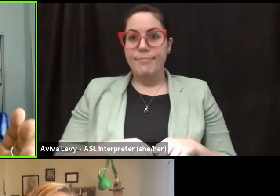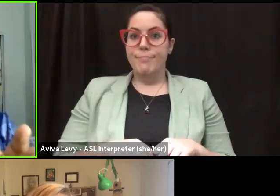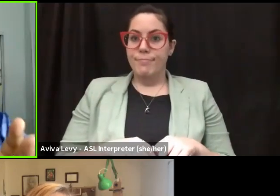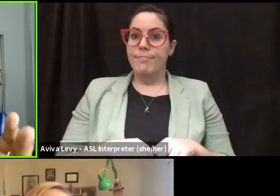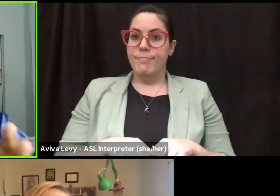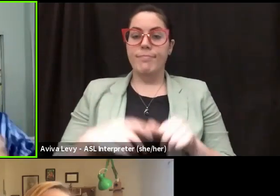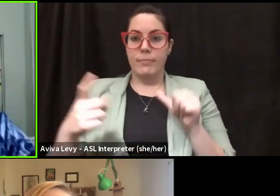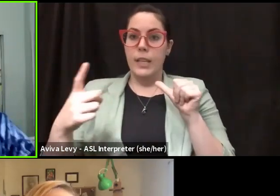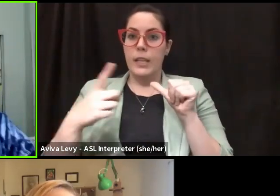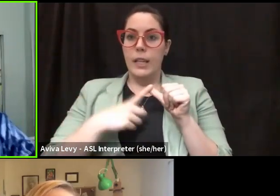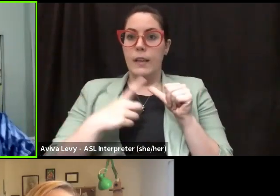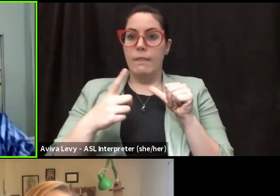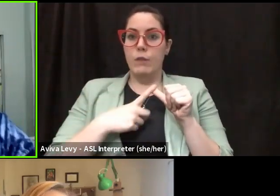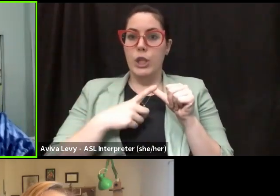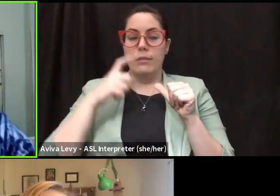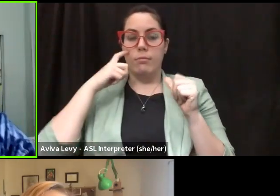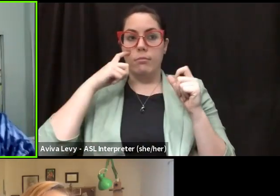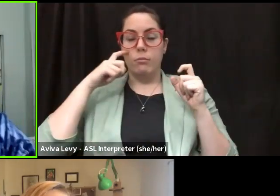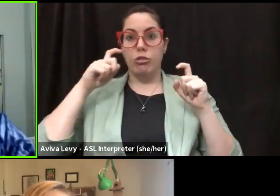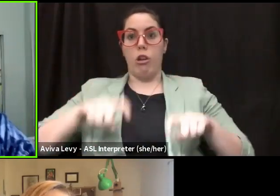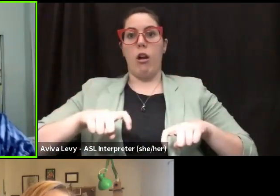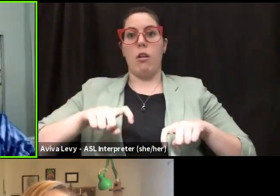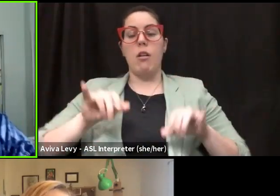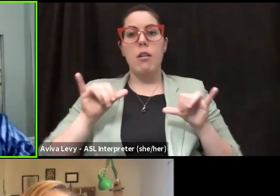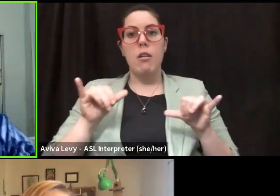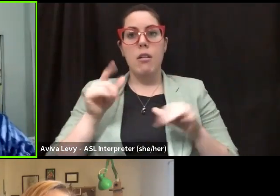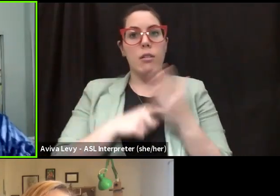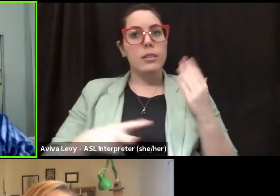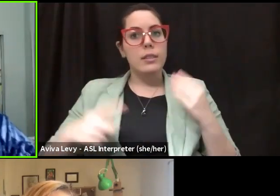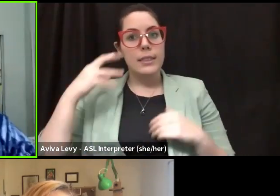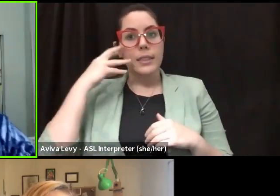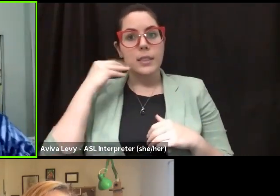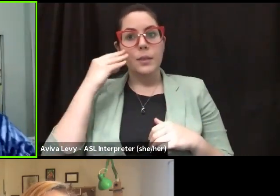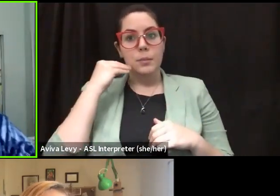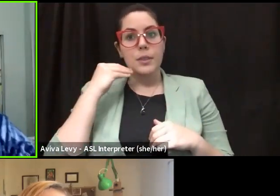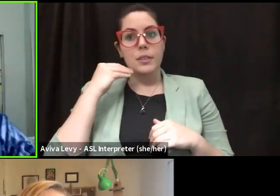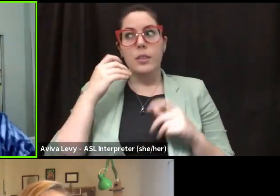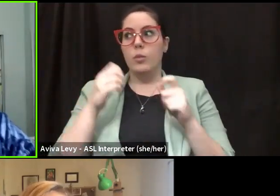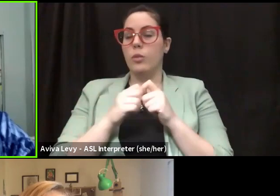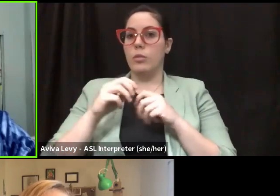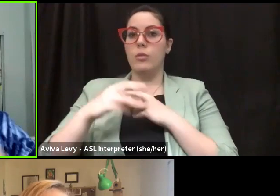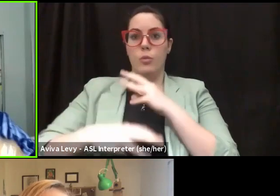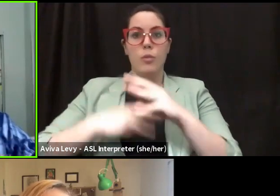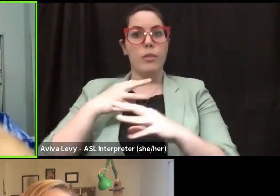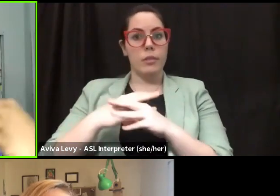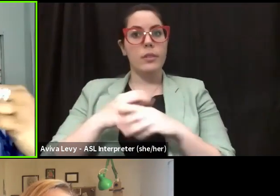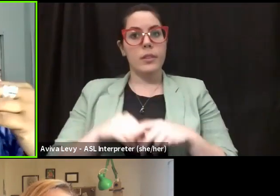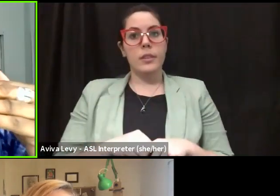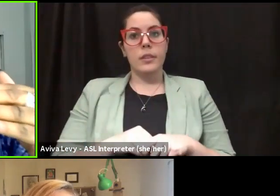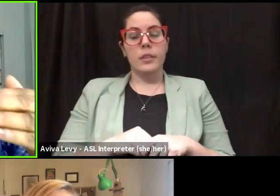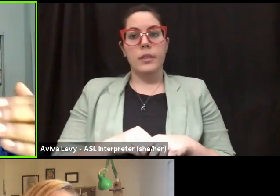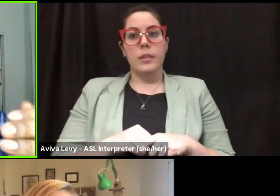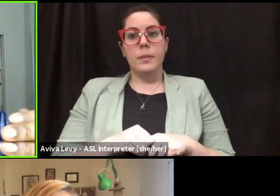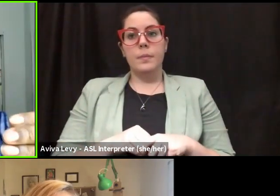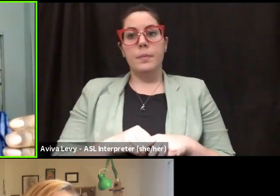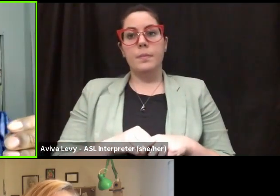first initial shock of what was actually happening to our world. Then